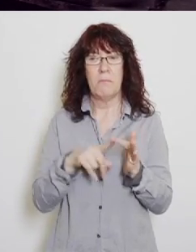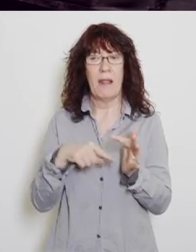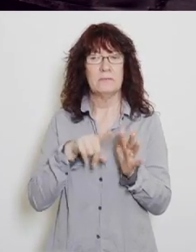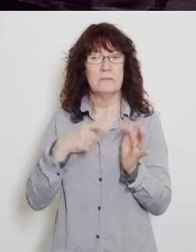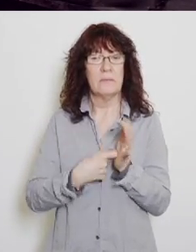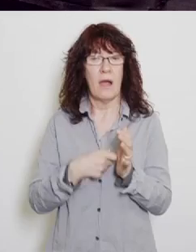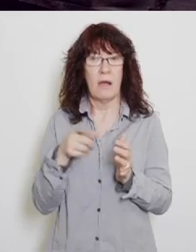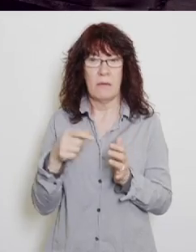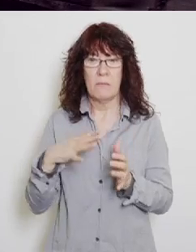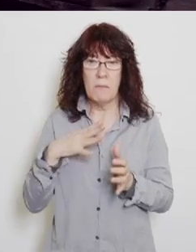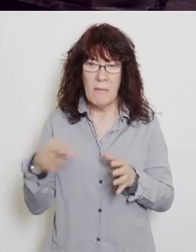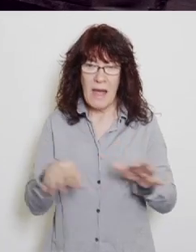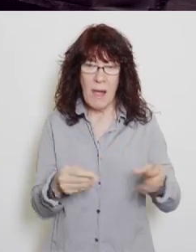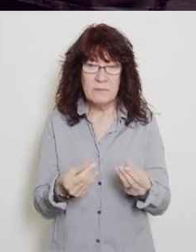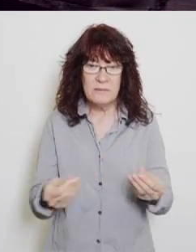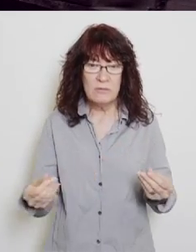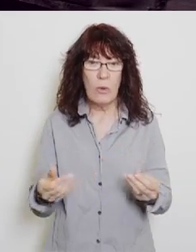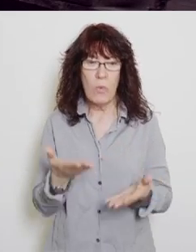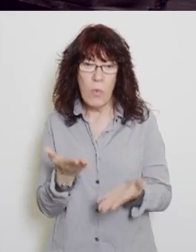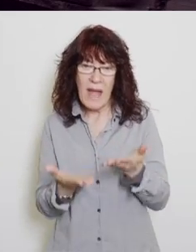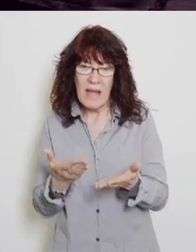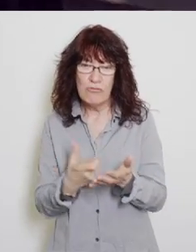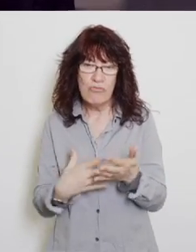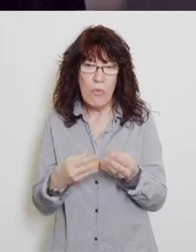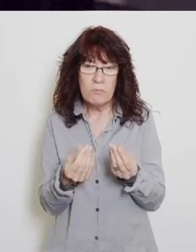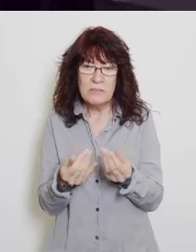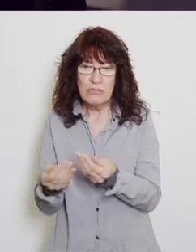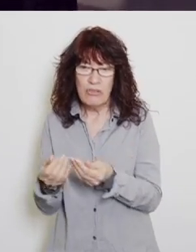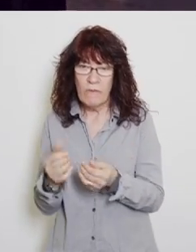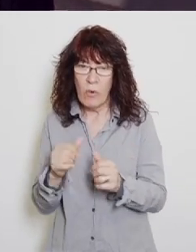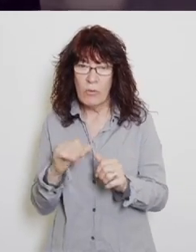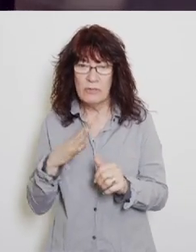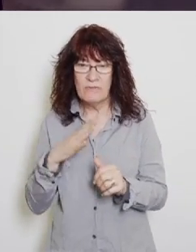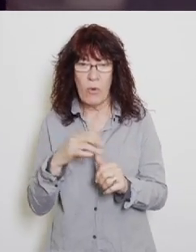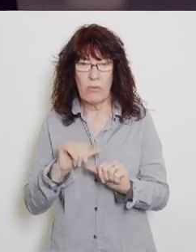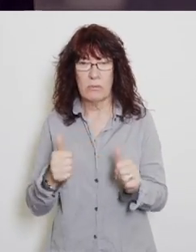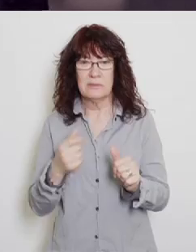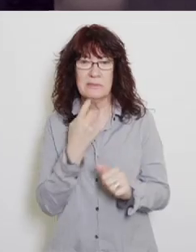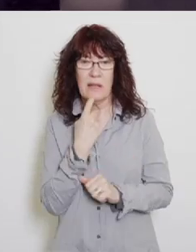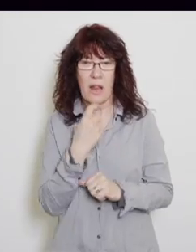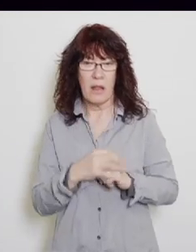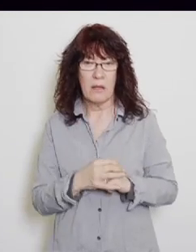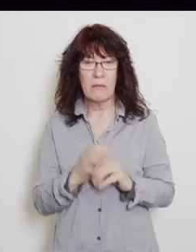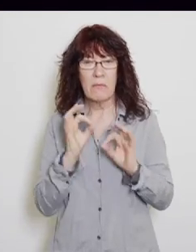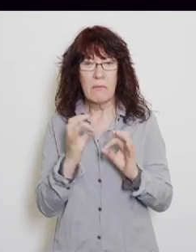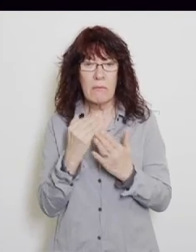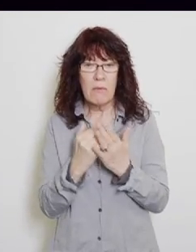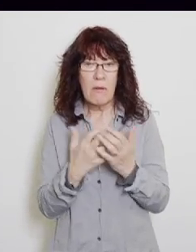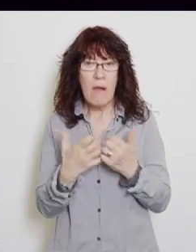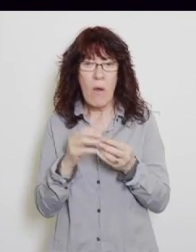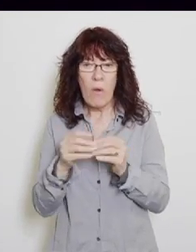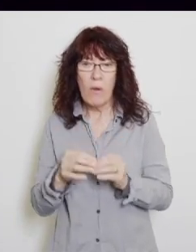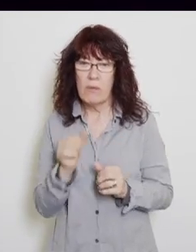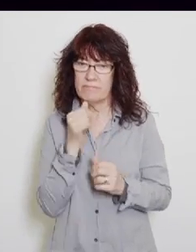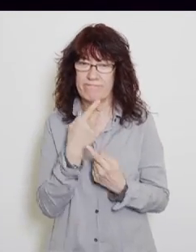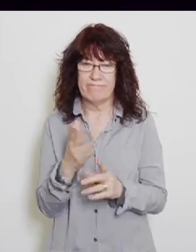high-quality crucible steel. The exact recipe was a closely guarded secret. Crucible steel is